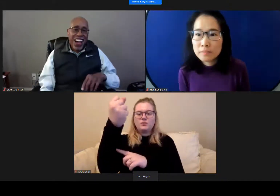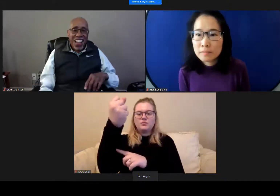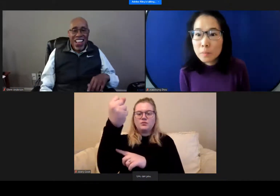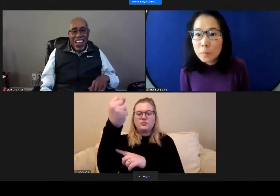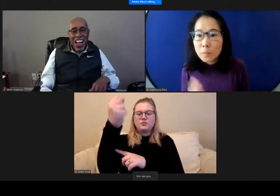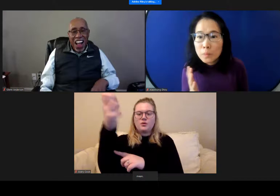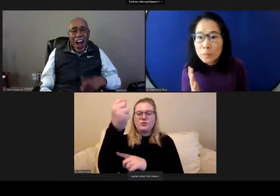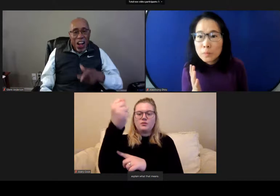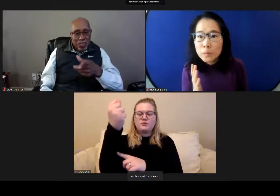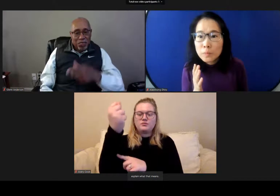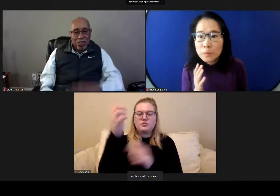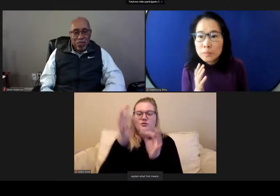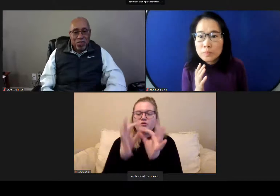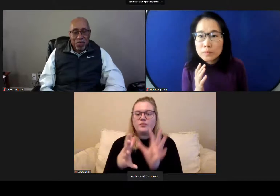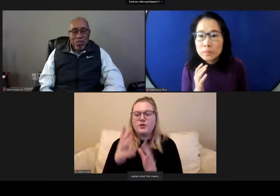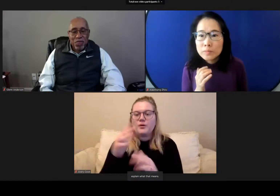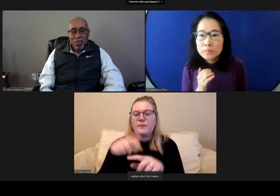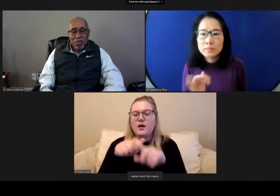gain means?